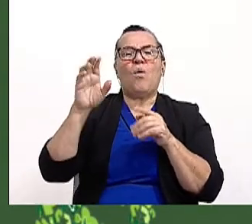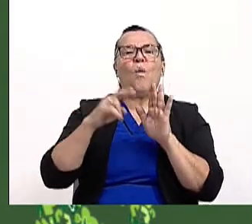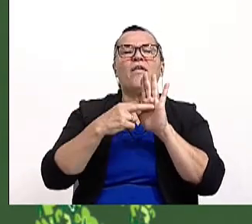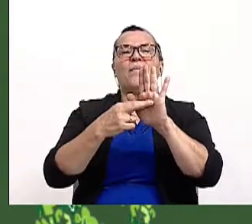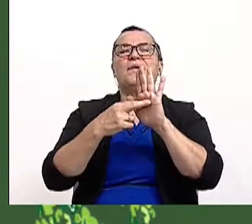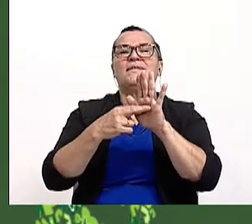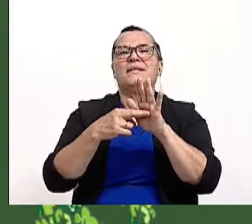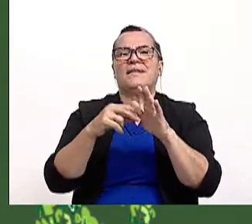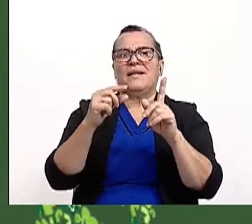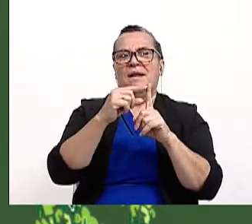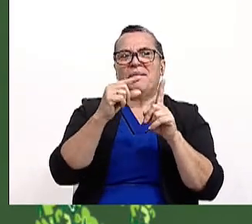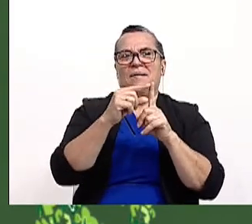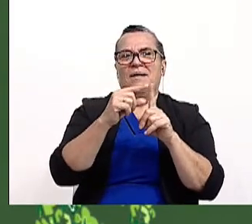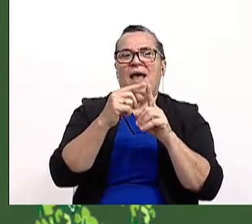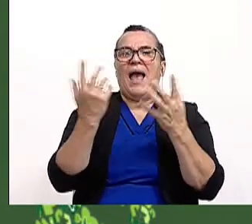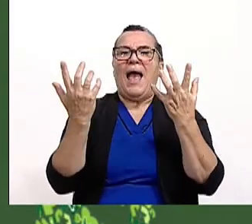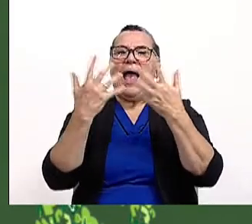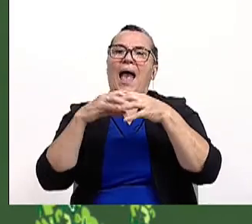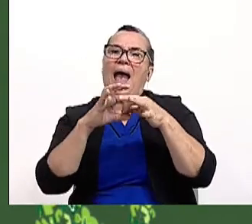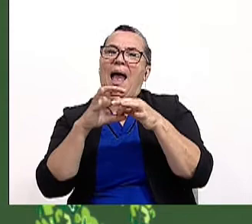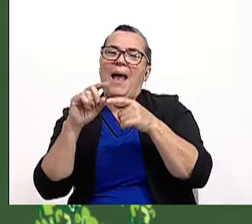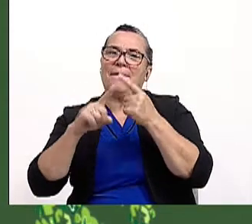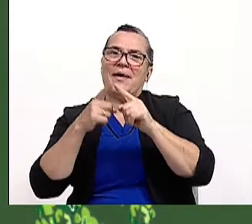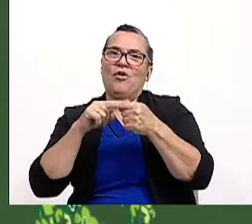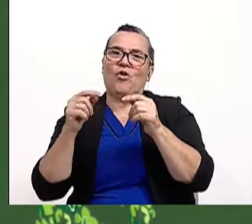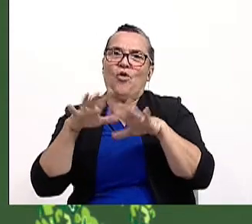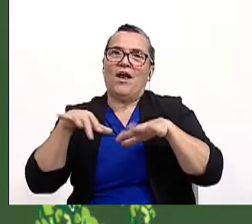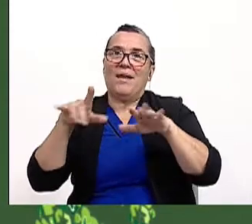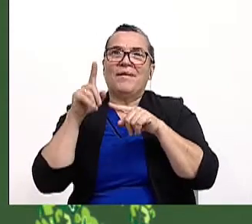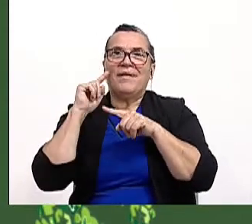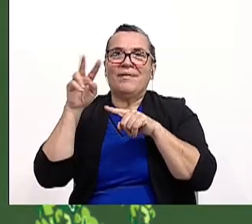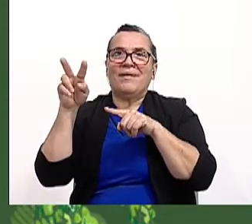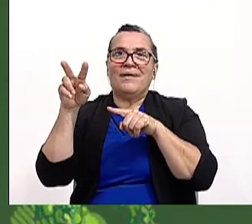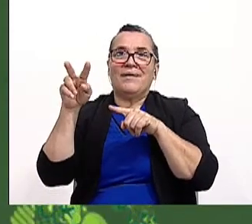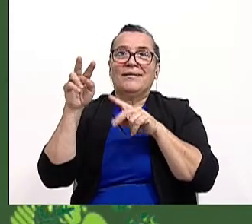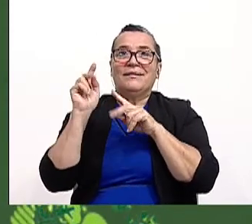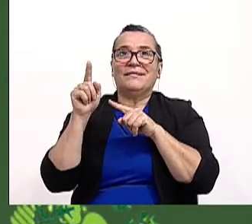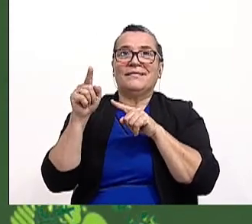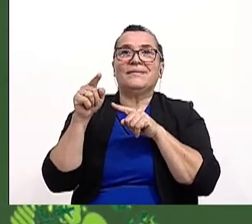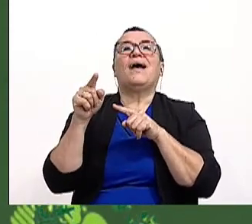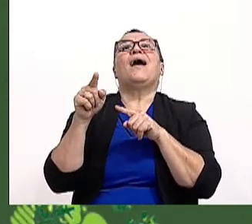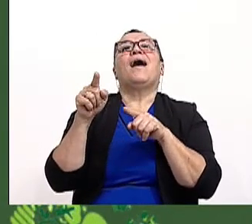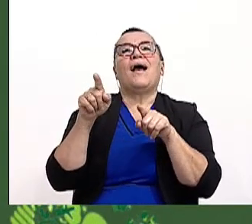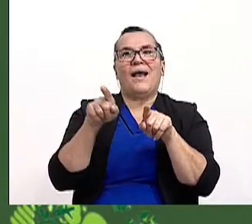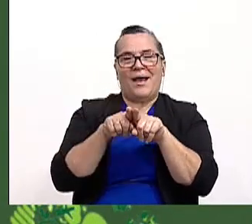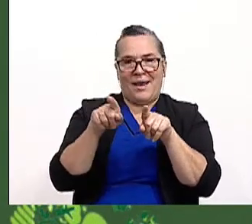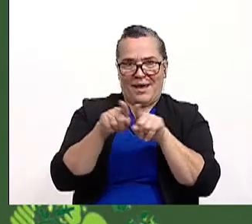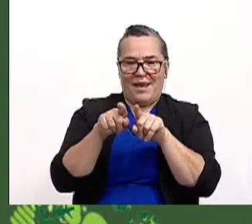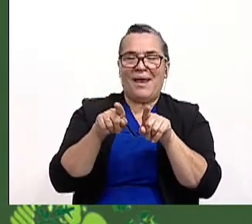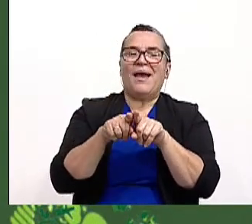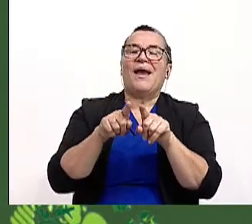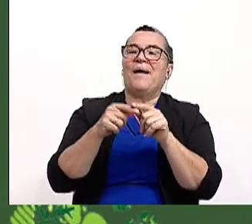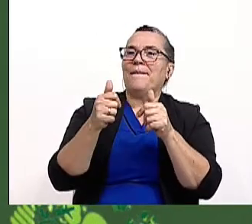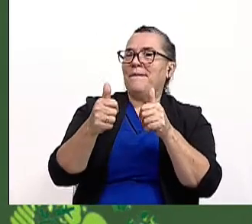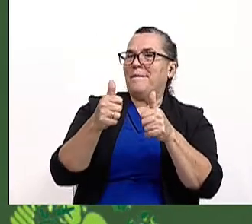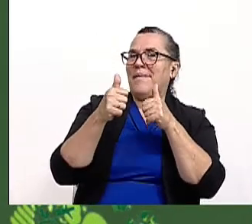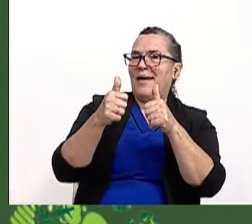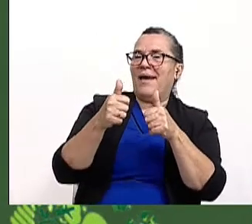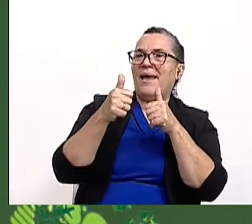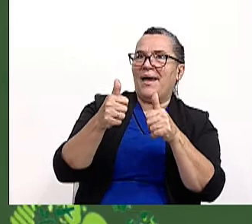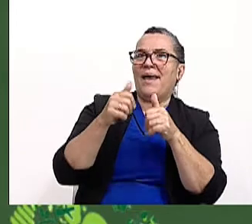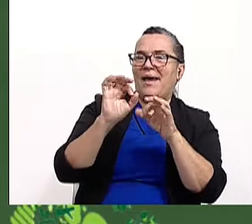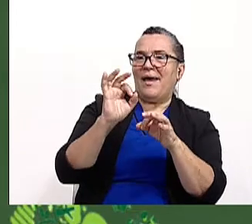word eco-friendly? Okay, let's look at the answer. Yeah, very good. That